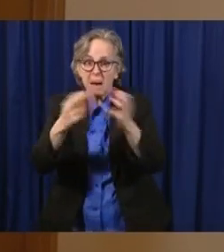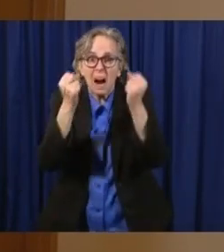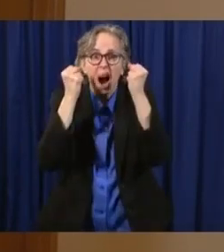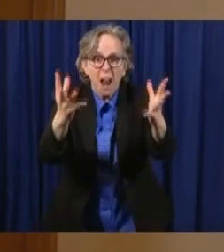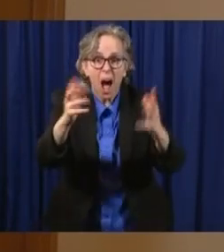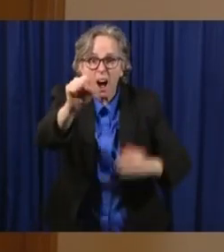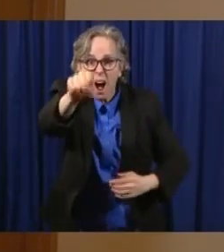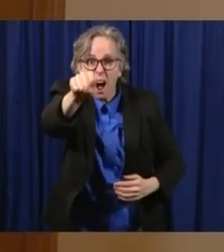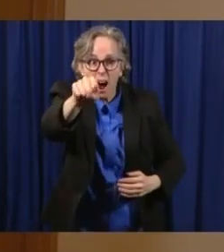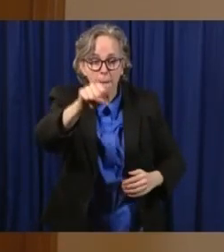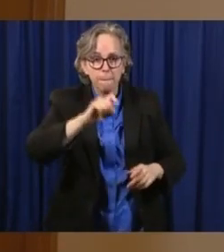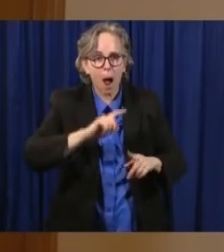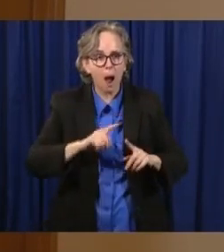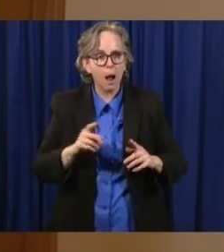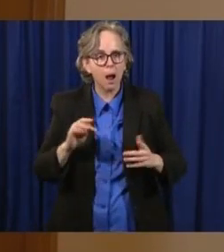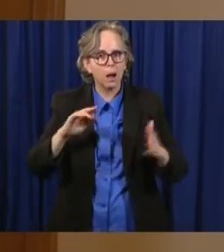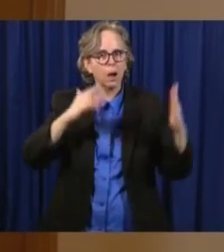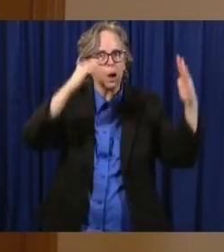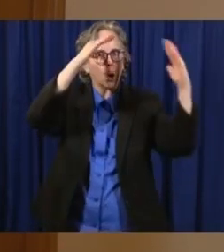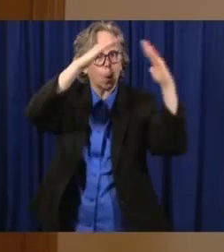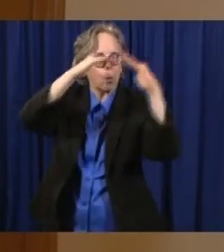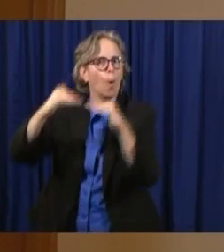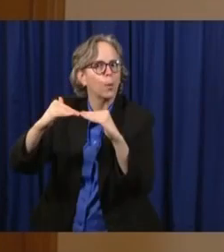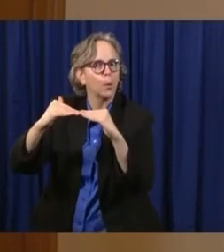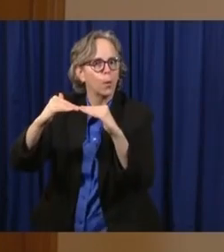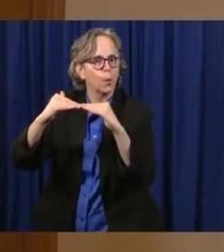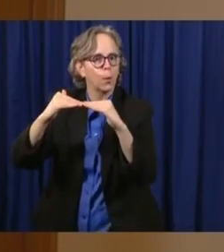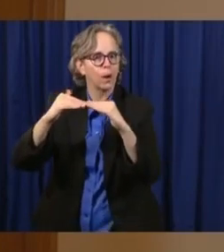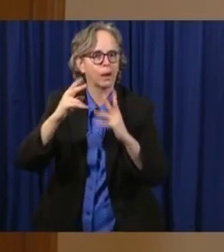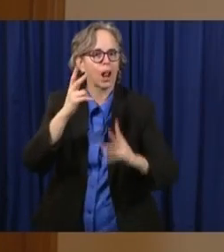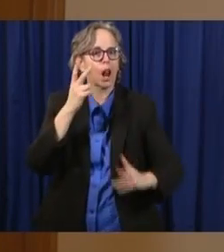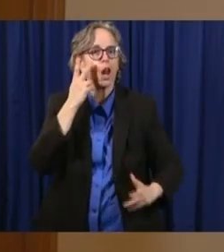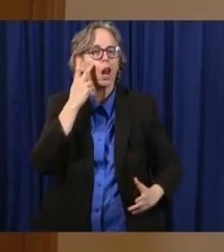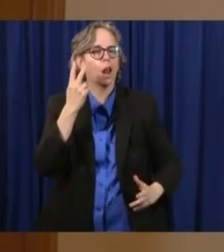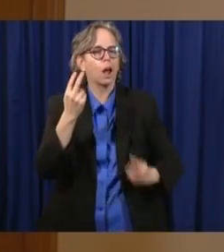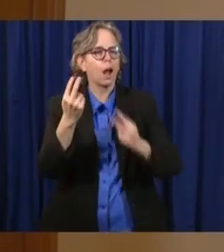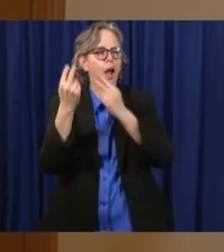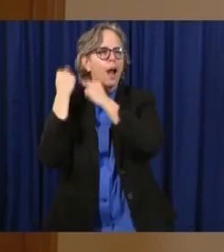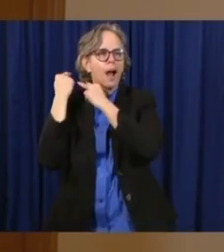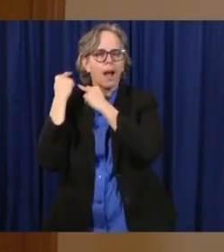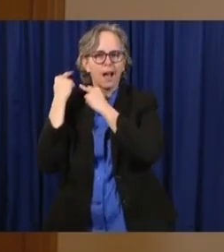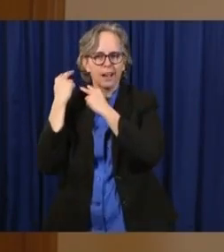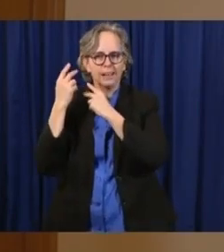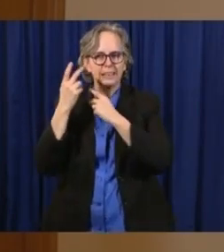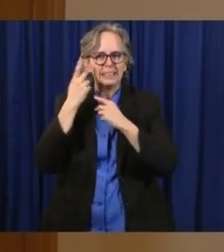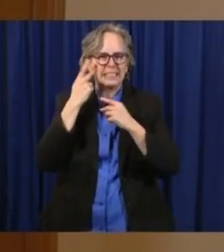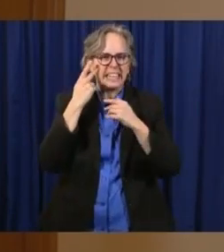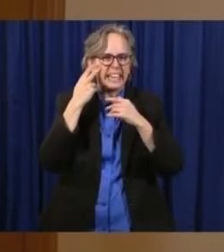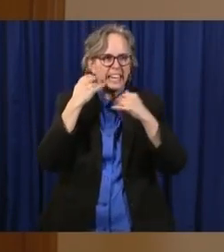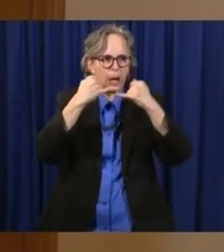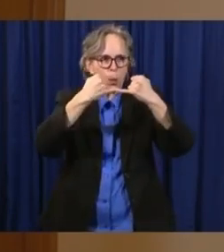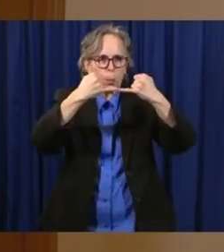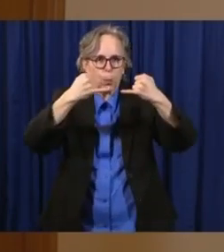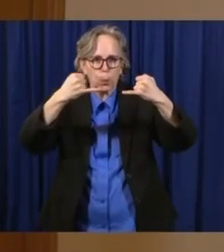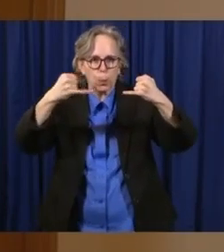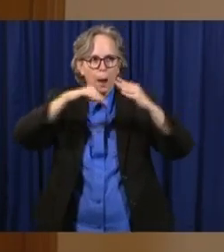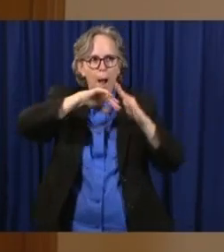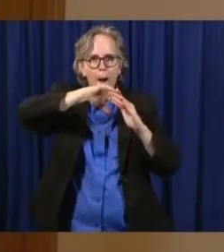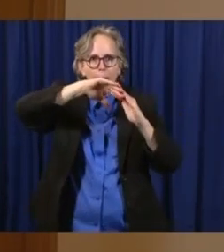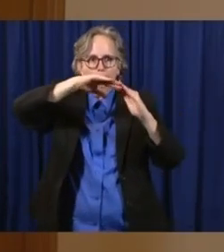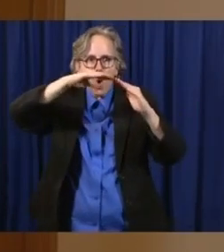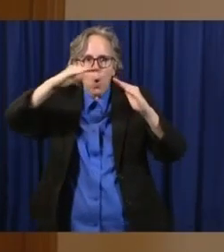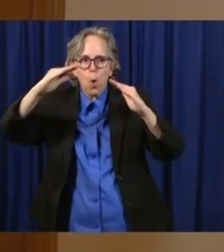is the effect you have done. And watch this. In Ohio, we took our prediction, and you have basically done